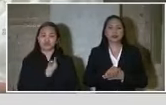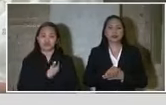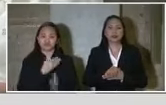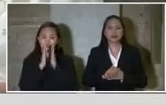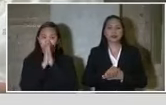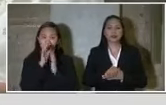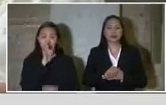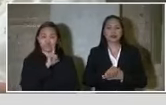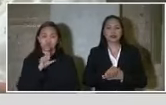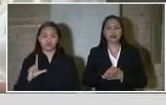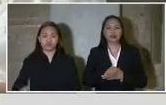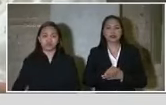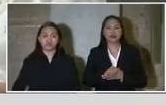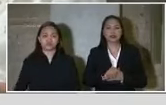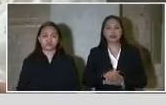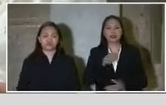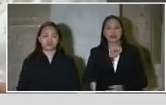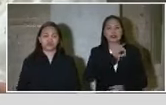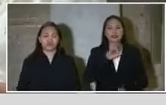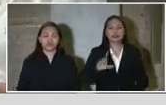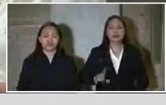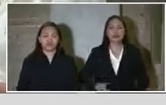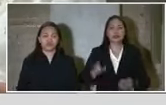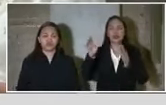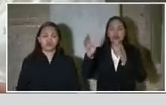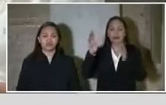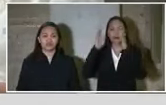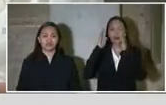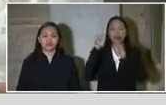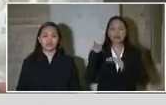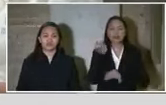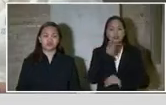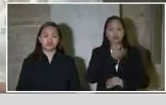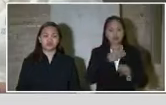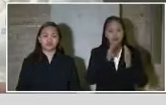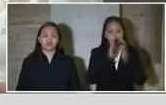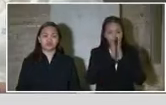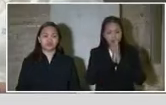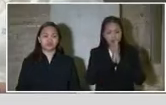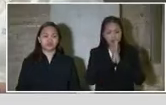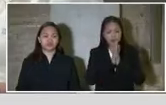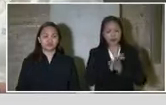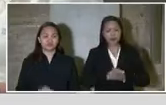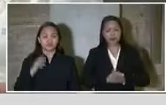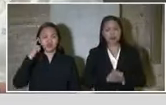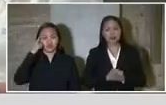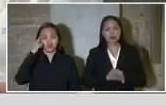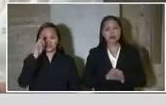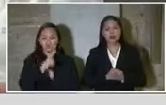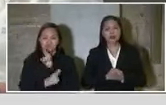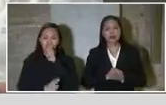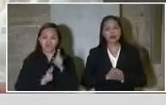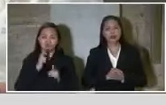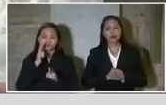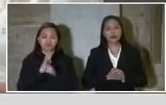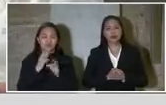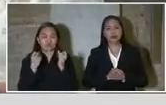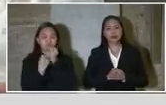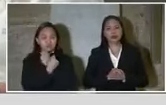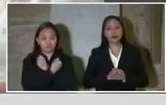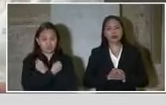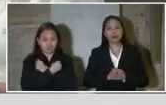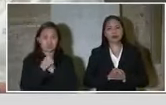to the Lord. Lord, hear our prayer. For a universal charity, that